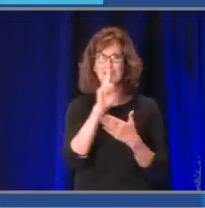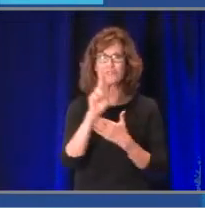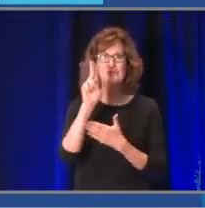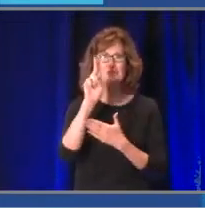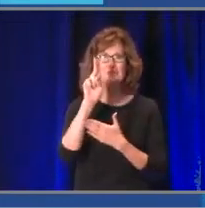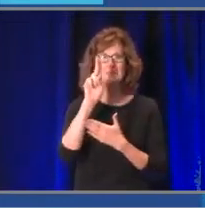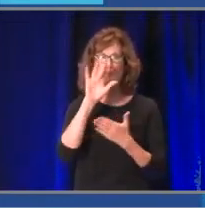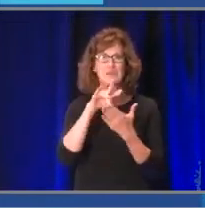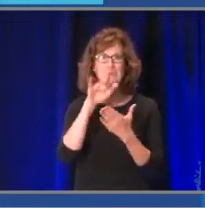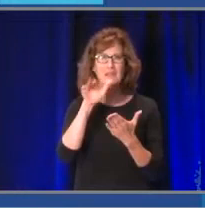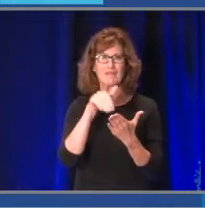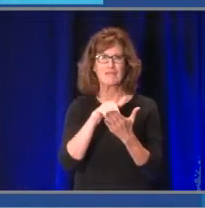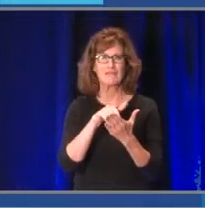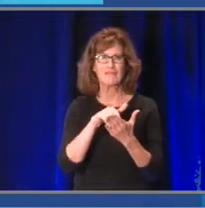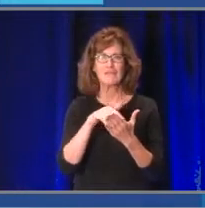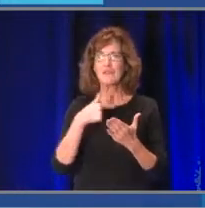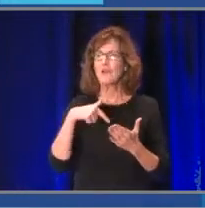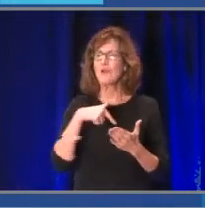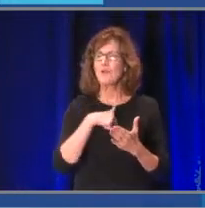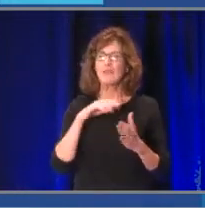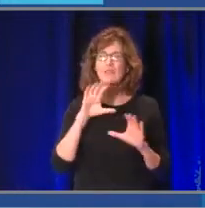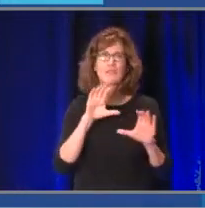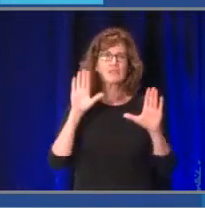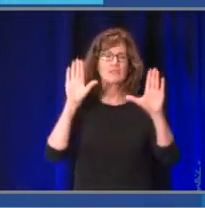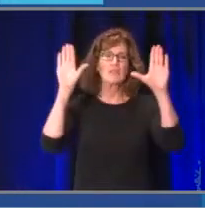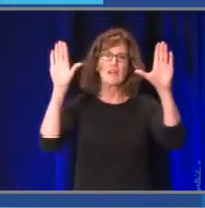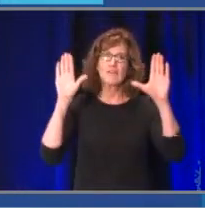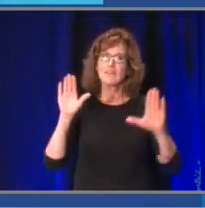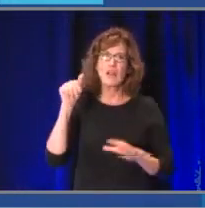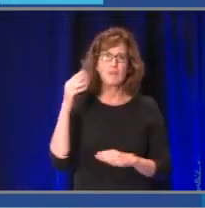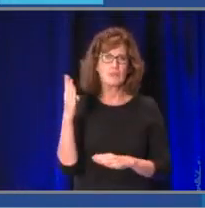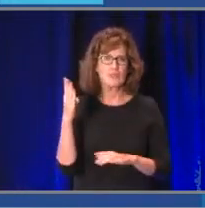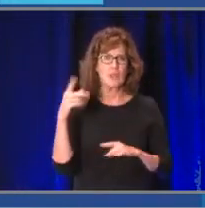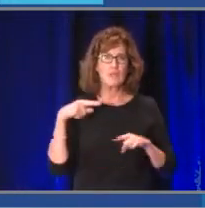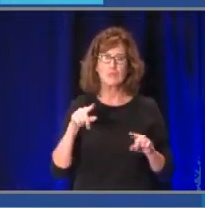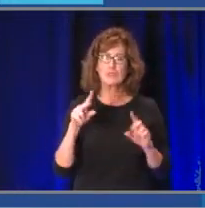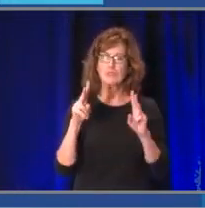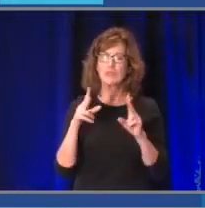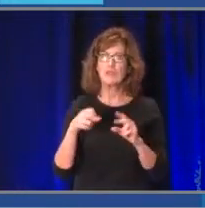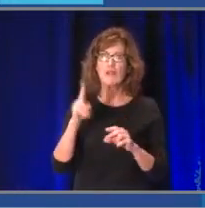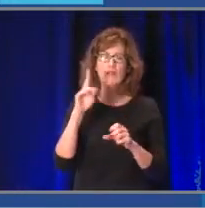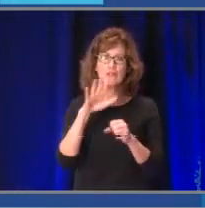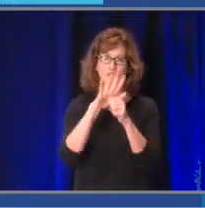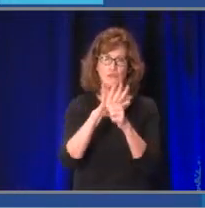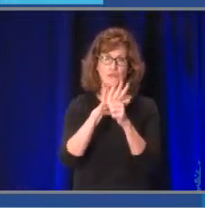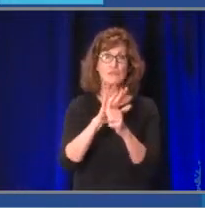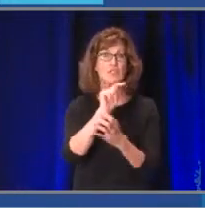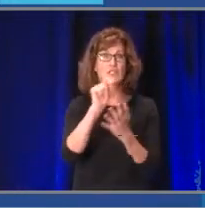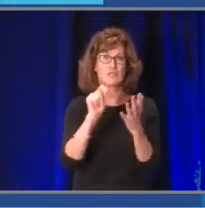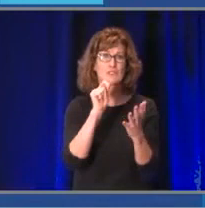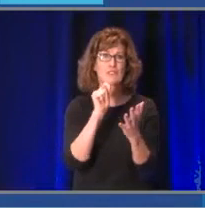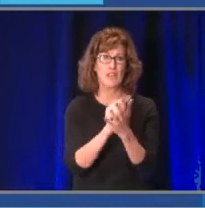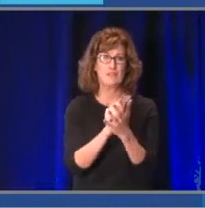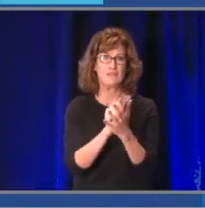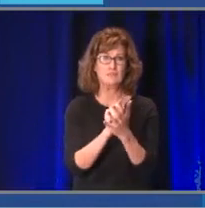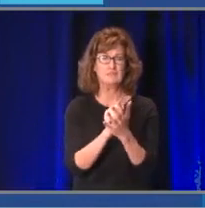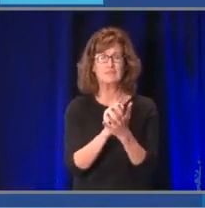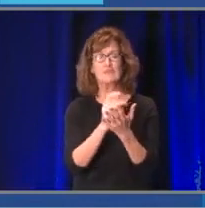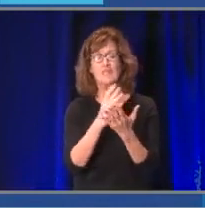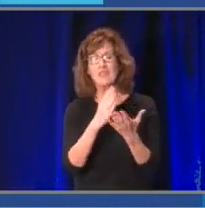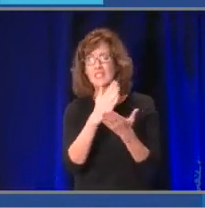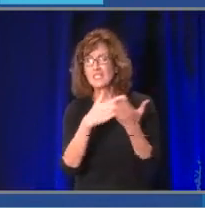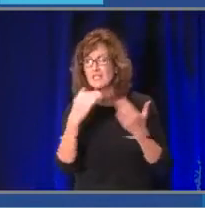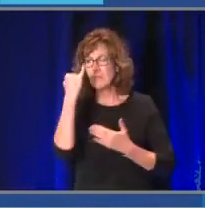Our hospital has done a phenomenal job during this very stressful time. Just sort of give you some figures and some ideas